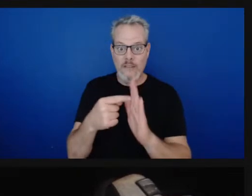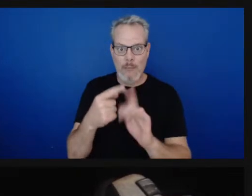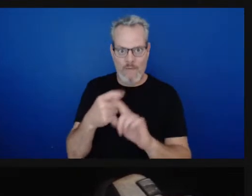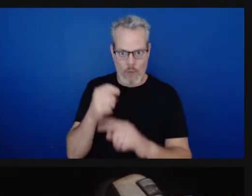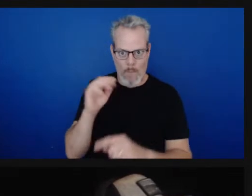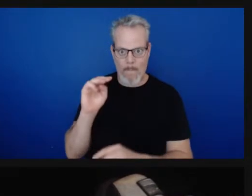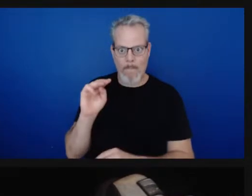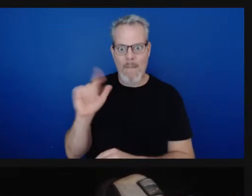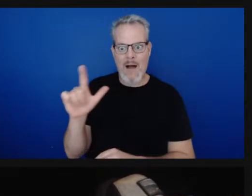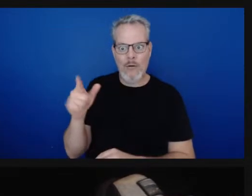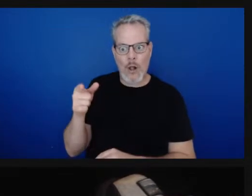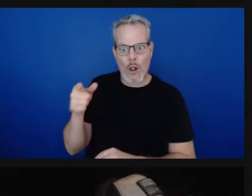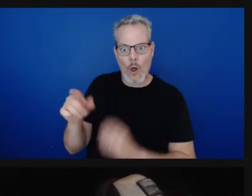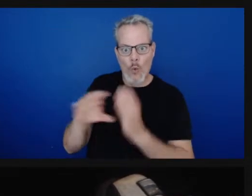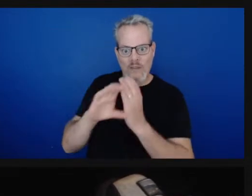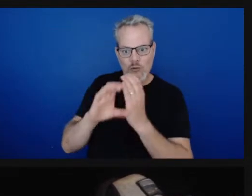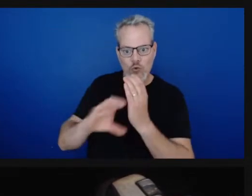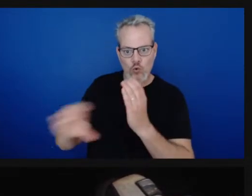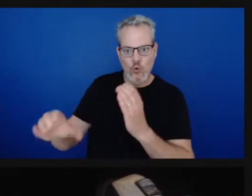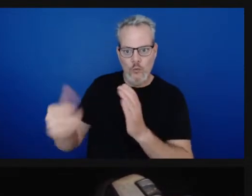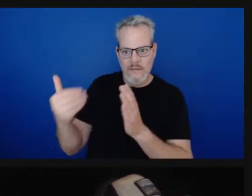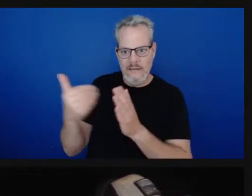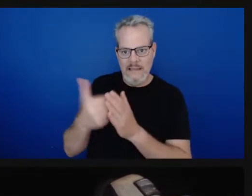tube. This is down near Whittington Park.